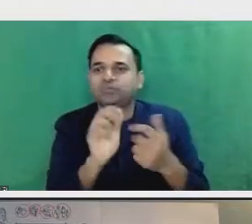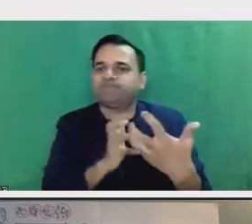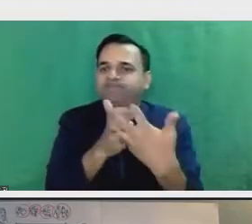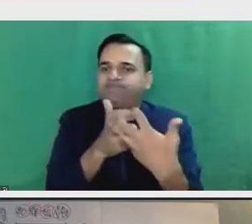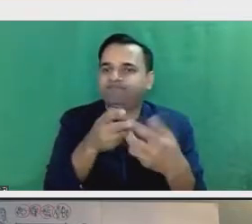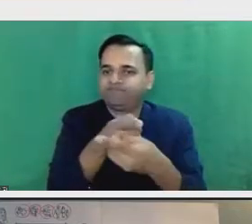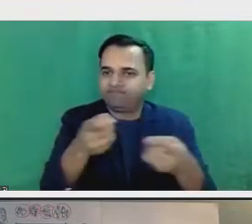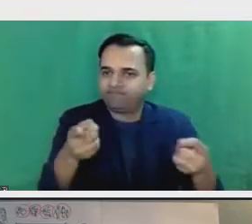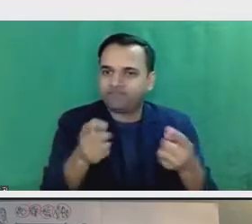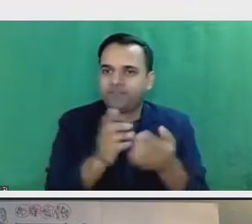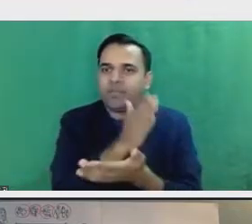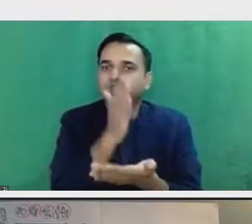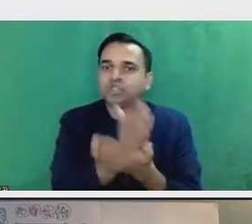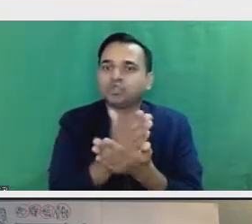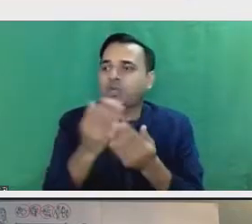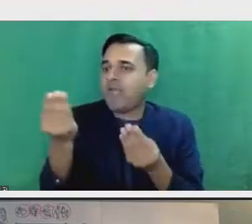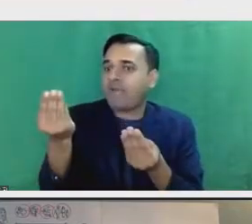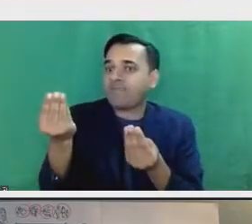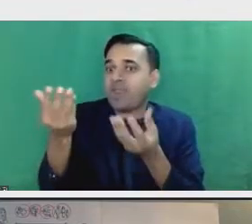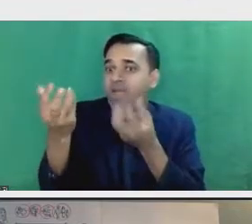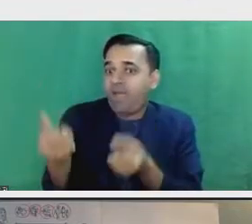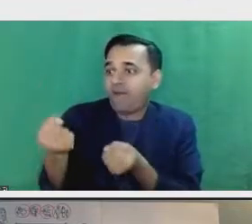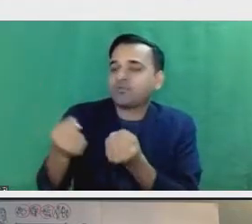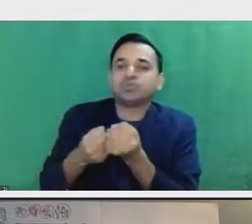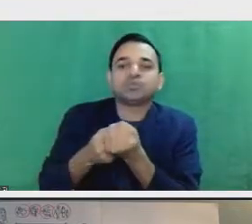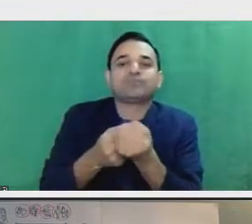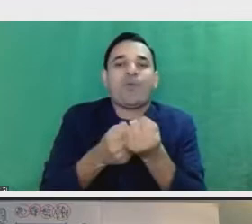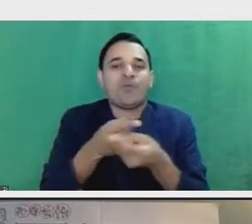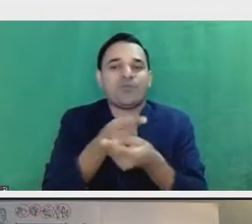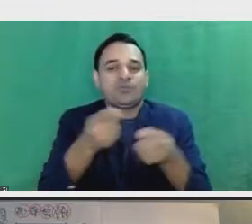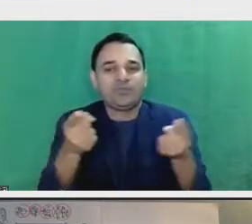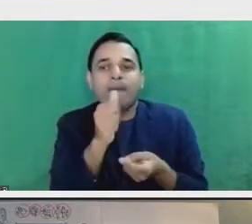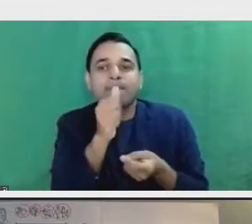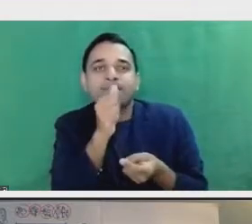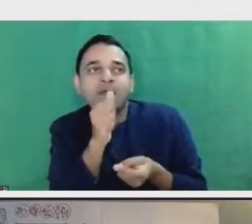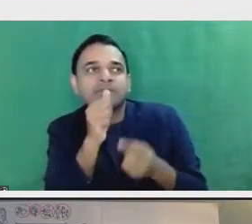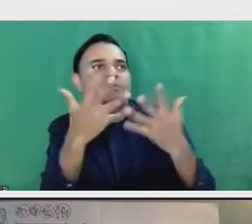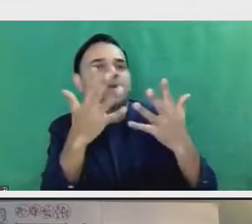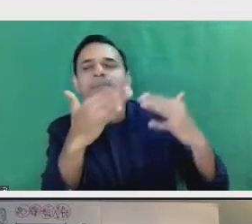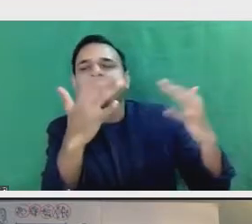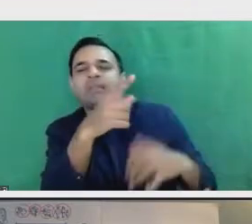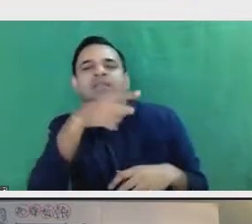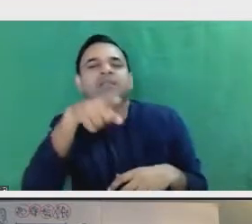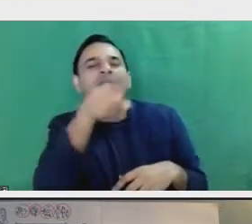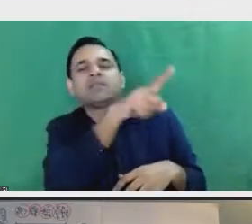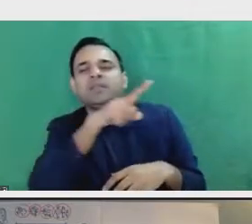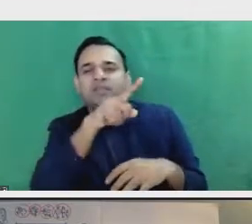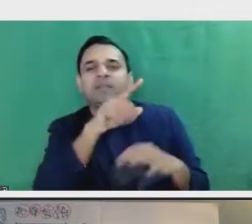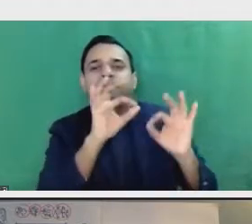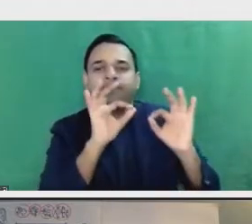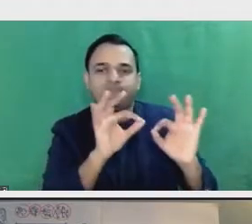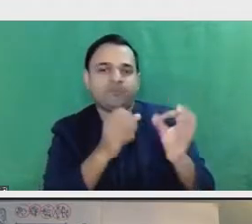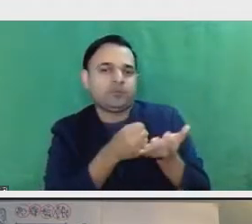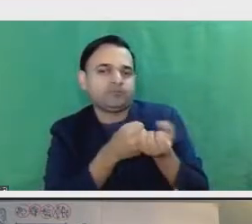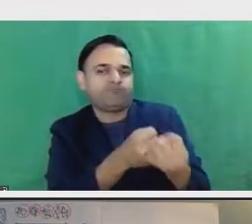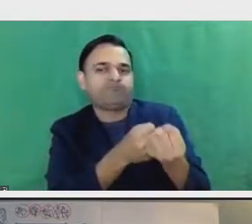to be able to make these transformative changes, that these interventions need